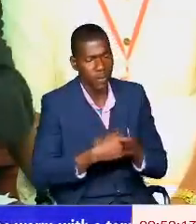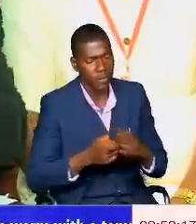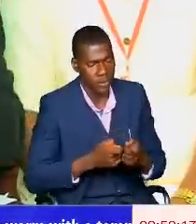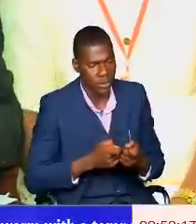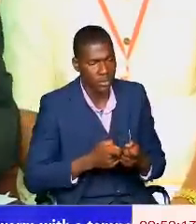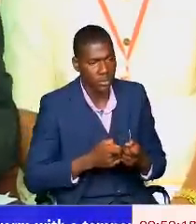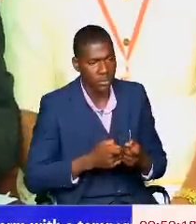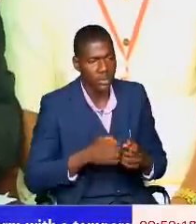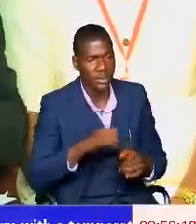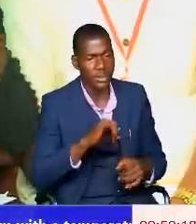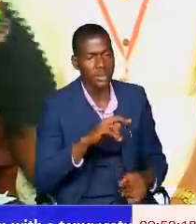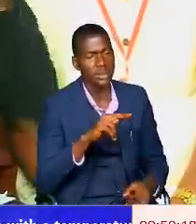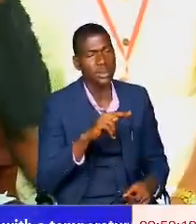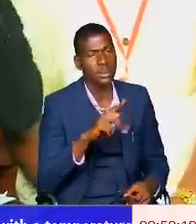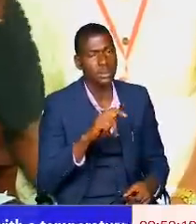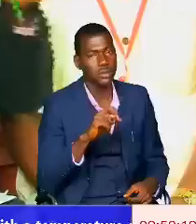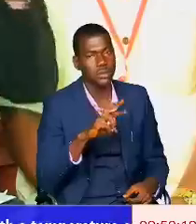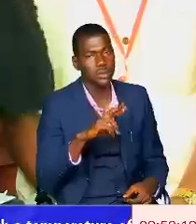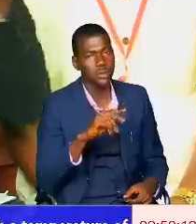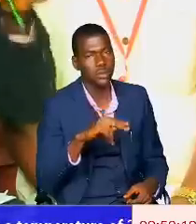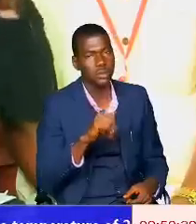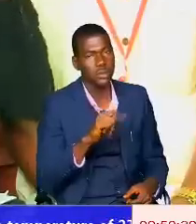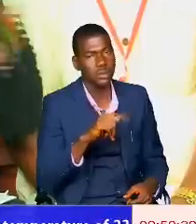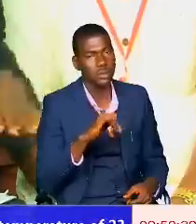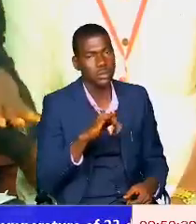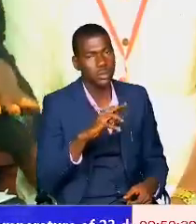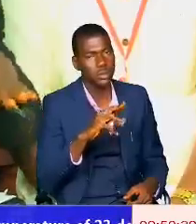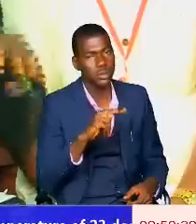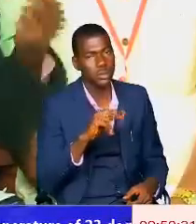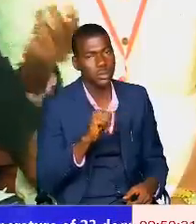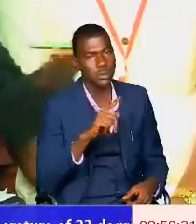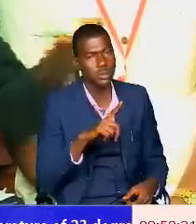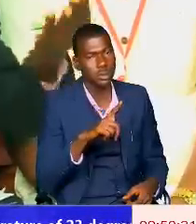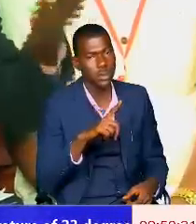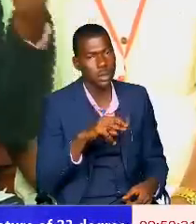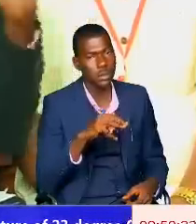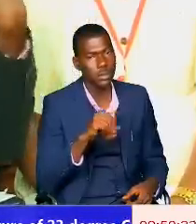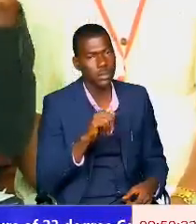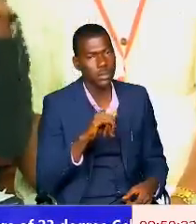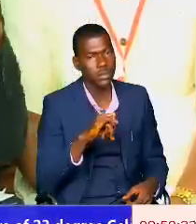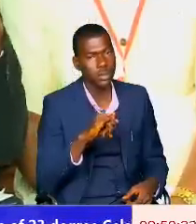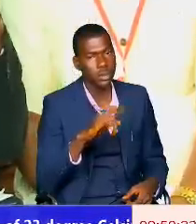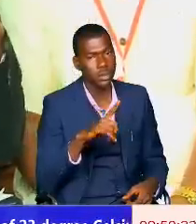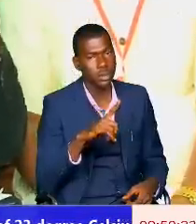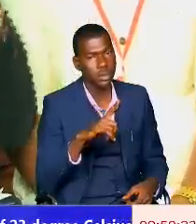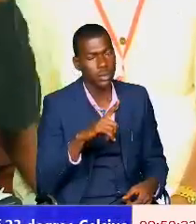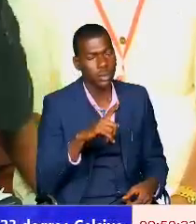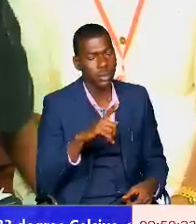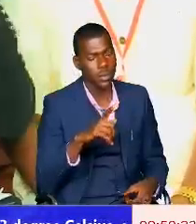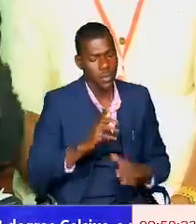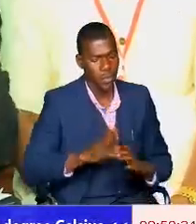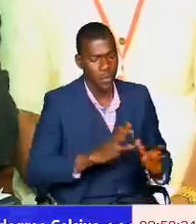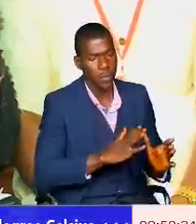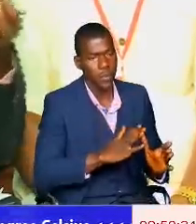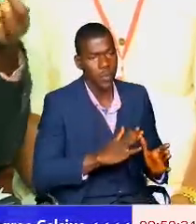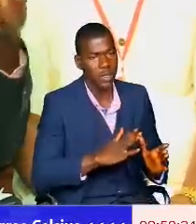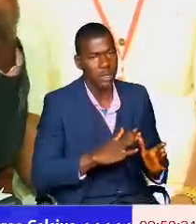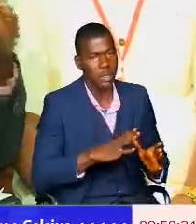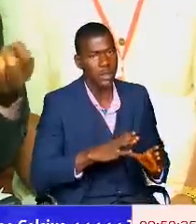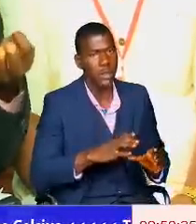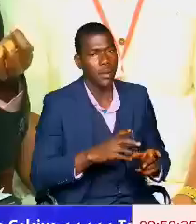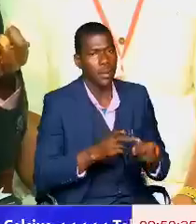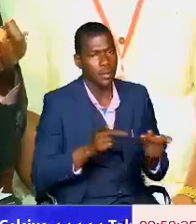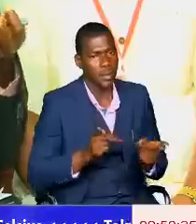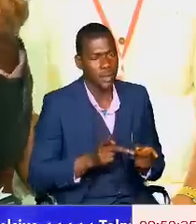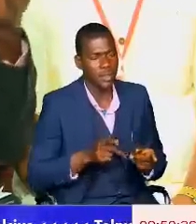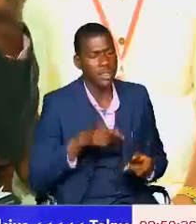Mail Processing Center. Your item will first of all enter, apply, we call them inbound items. In that office, we have